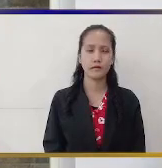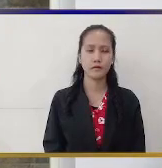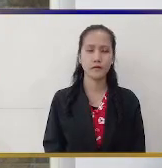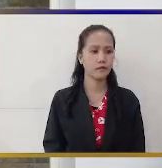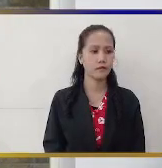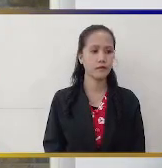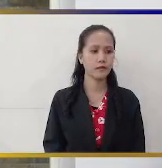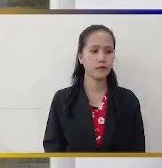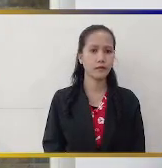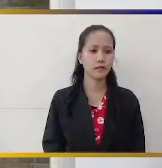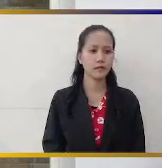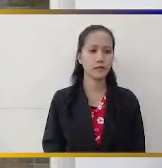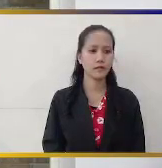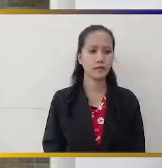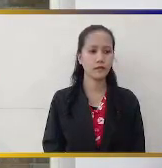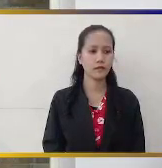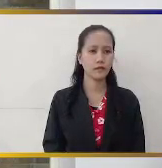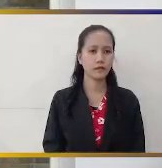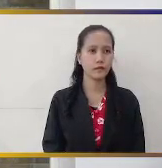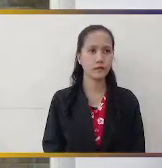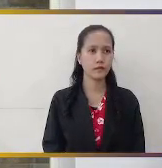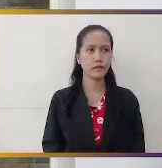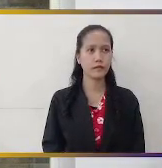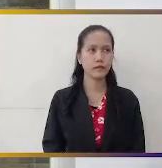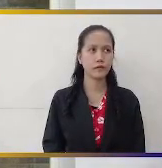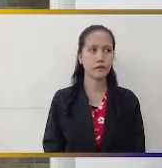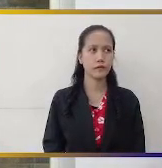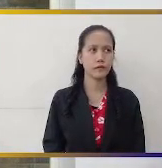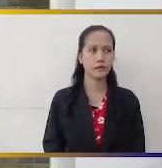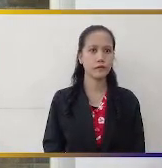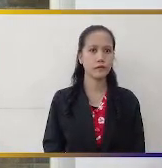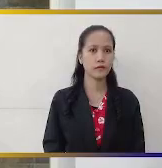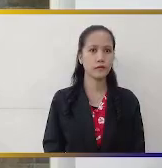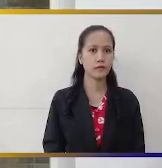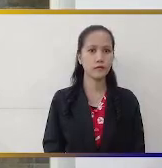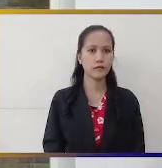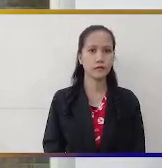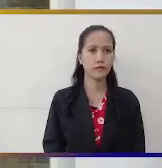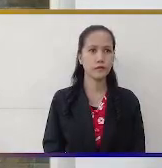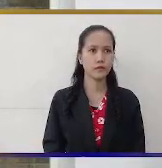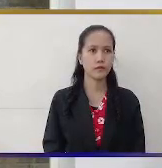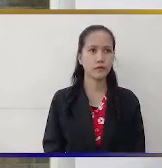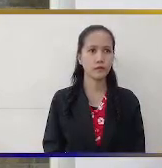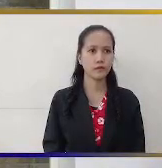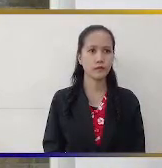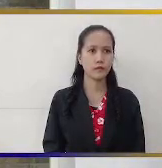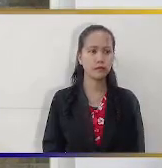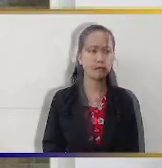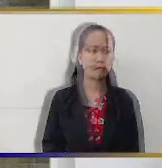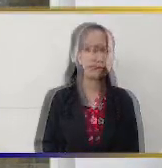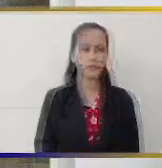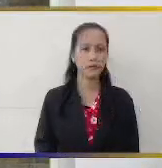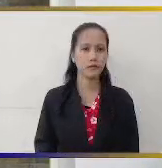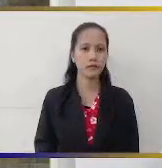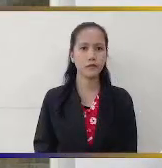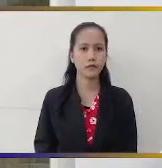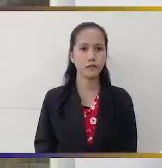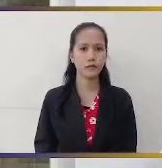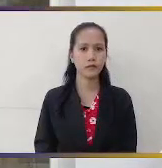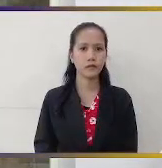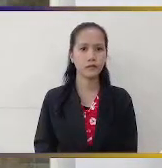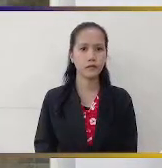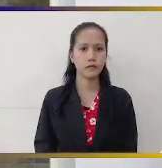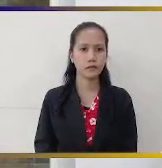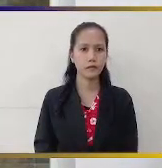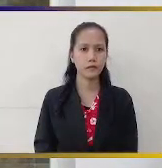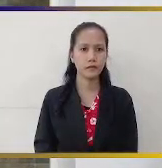in heaven. We'll see Him as He is one day. But we know how He lived here. He didn't have a house.